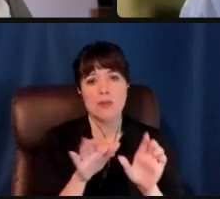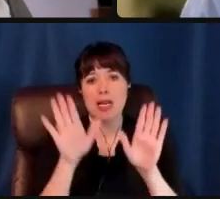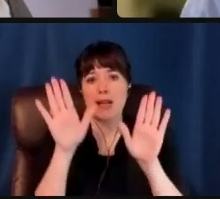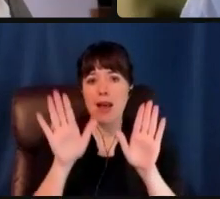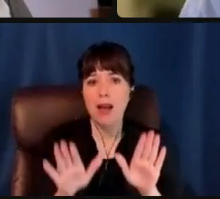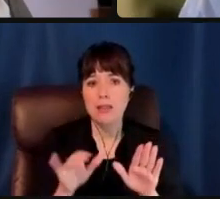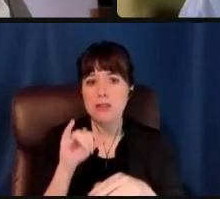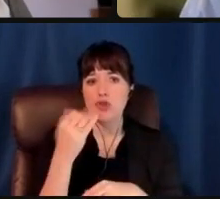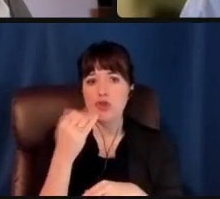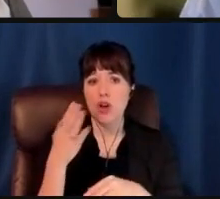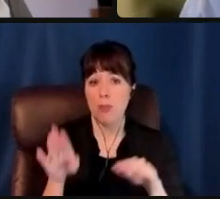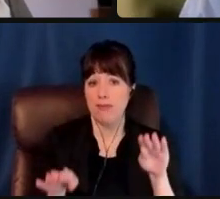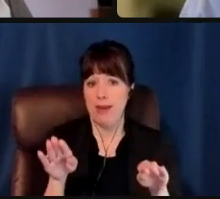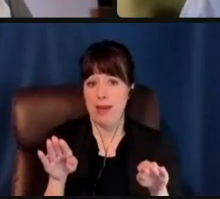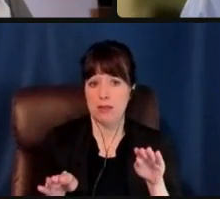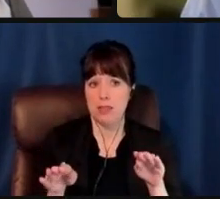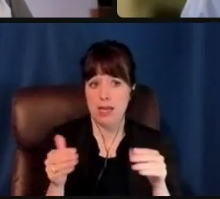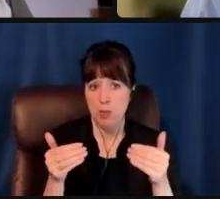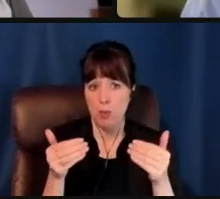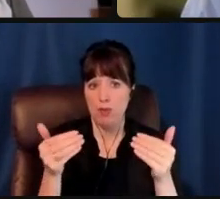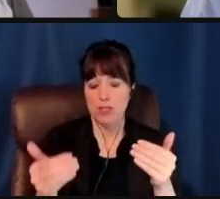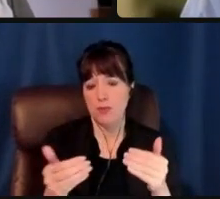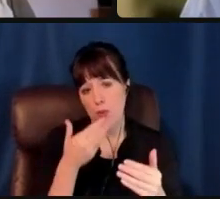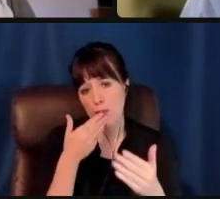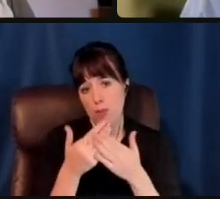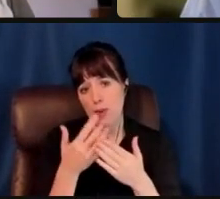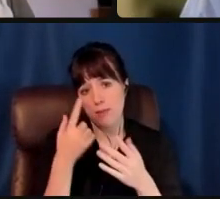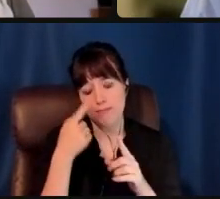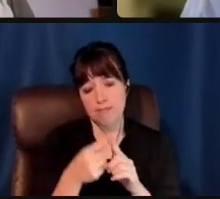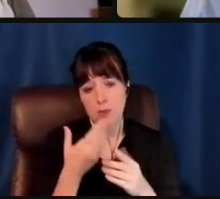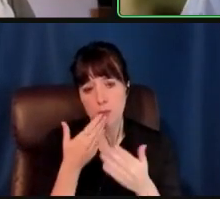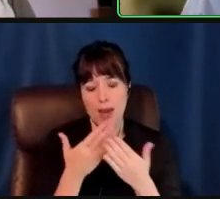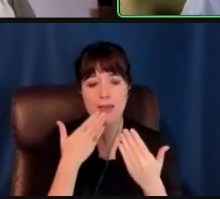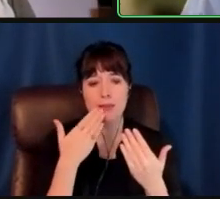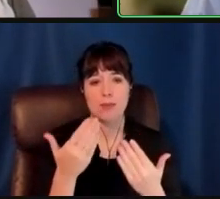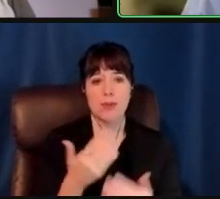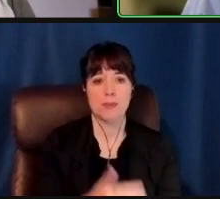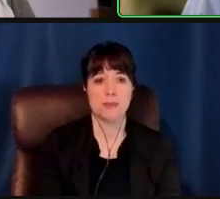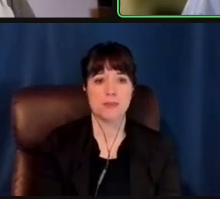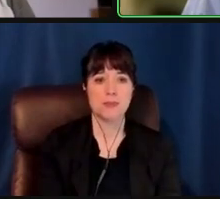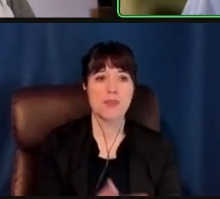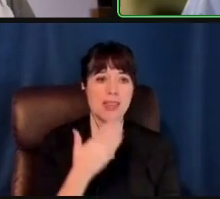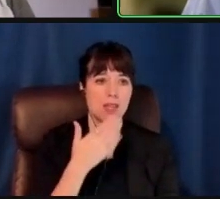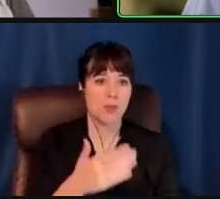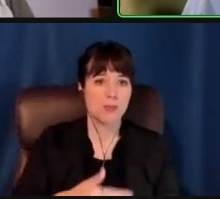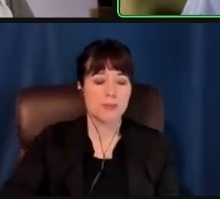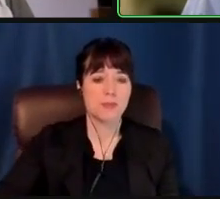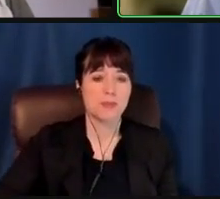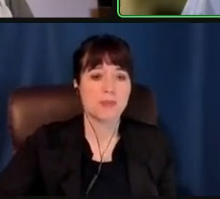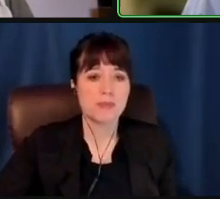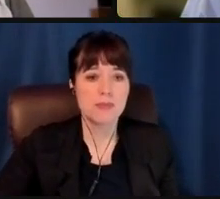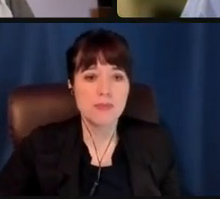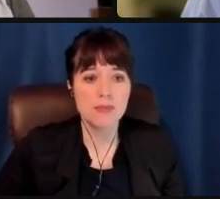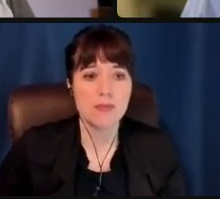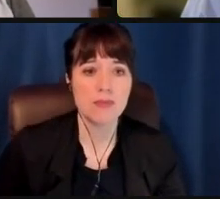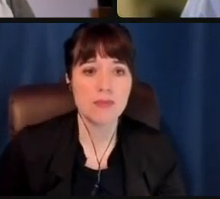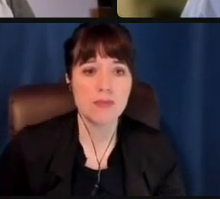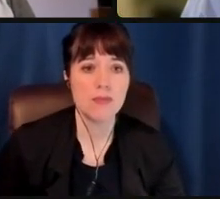balancing and moving us forward in a really constructive way. Well done. Thank you. Thank you. Councilor